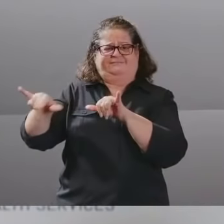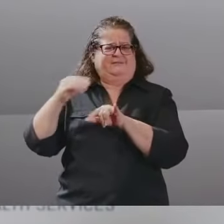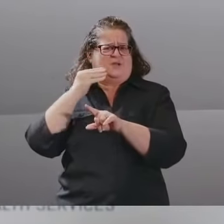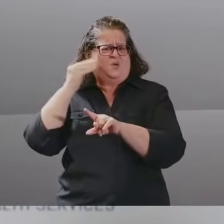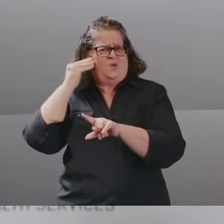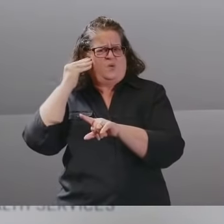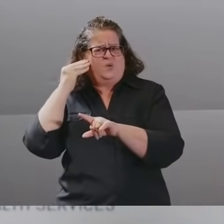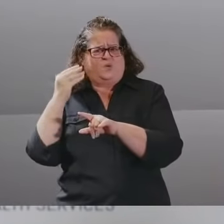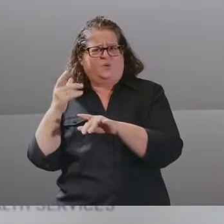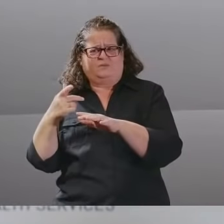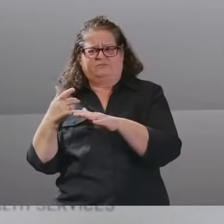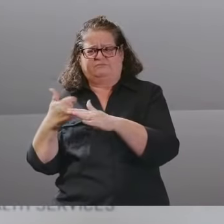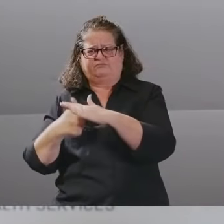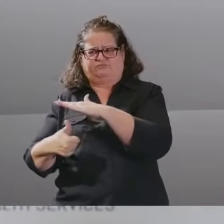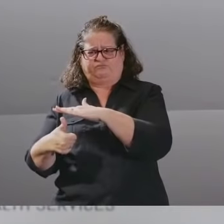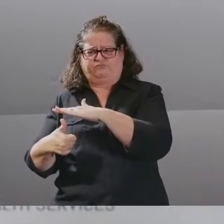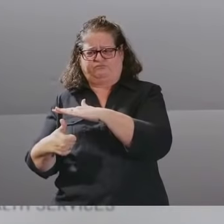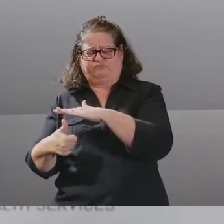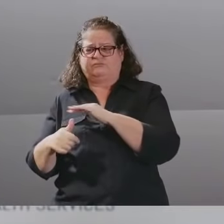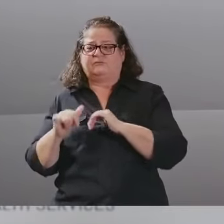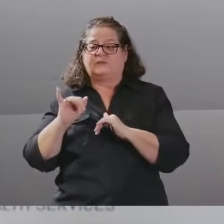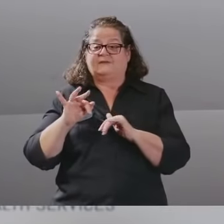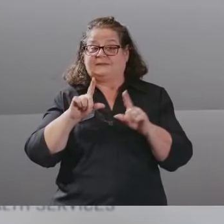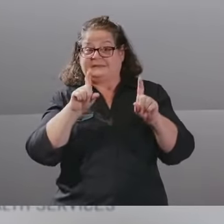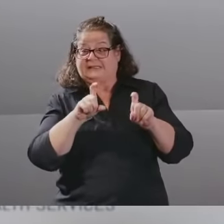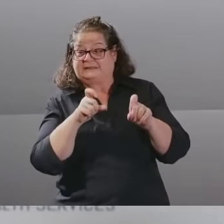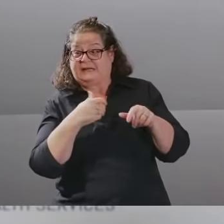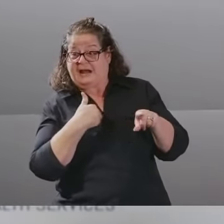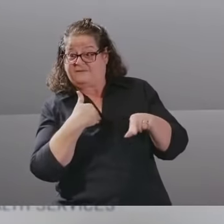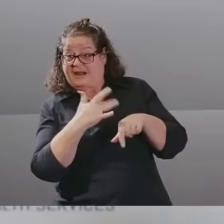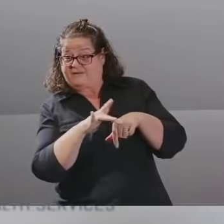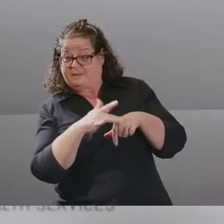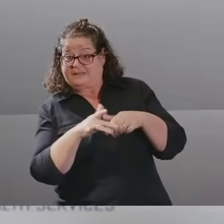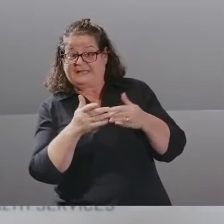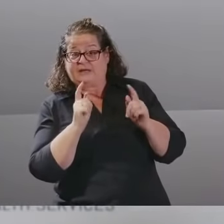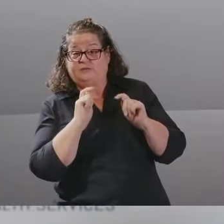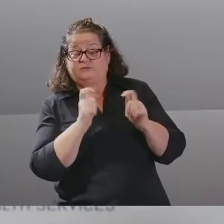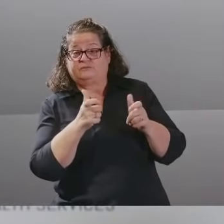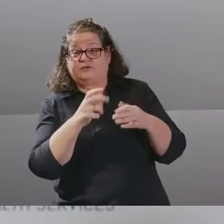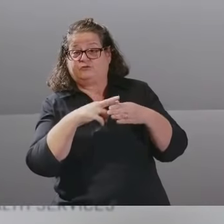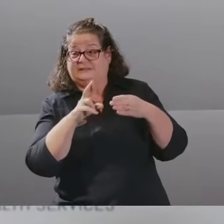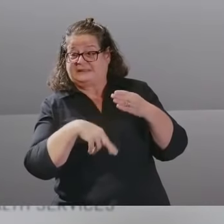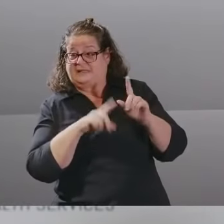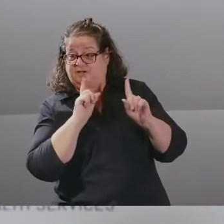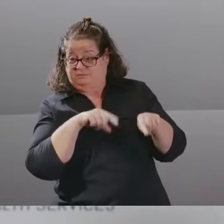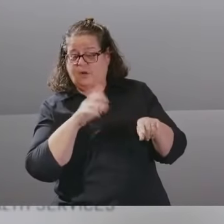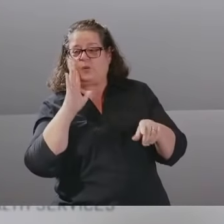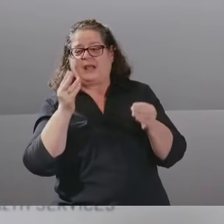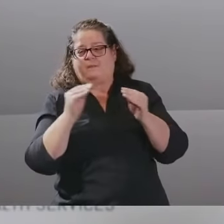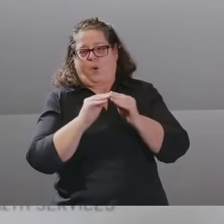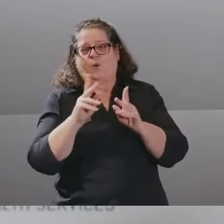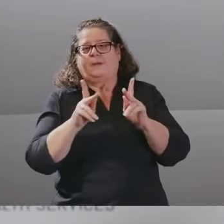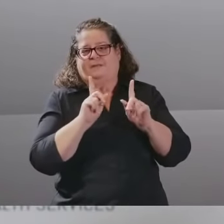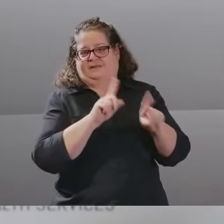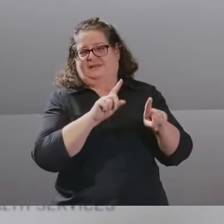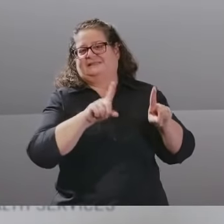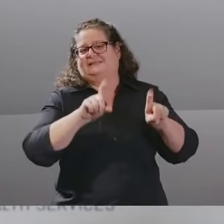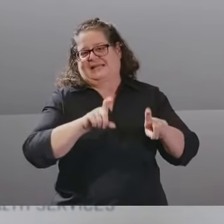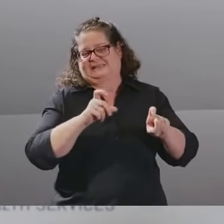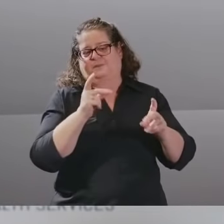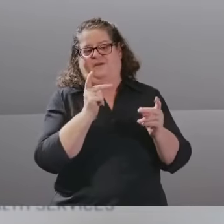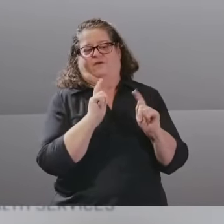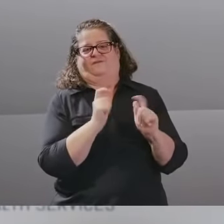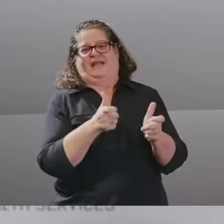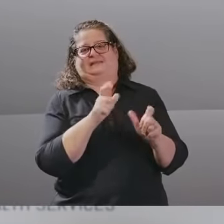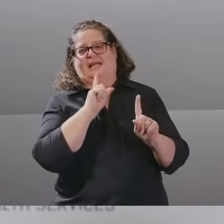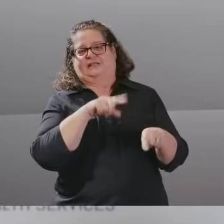that's available and it's easy with a rapid response, we'll have more participation. And I have a lot of faith